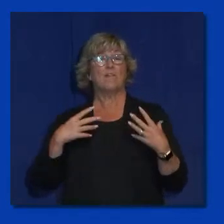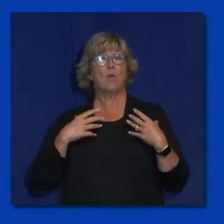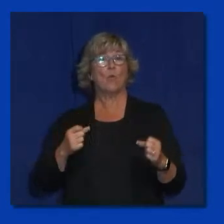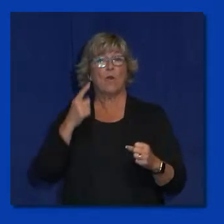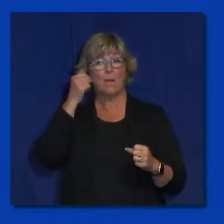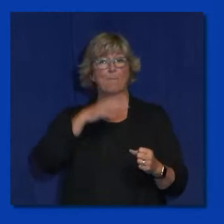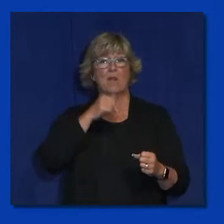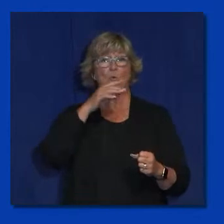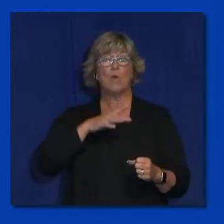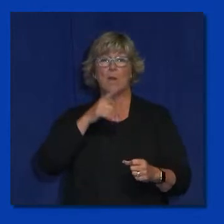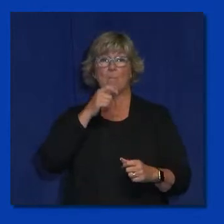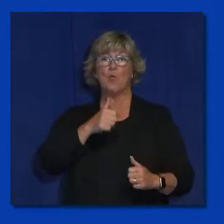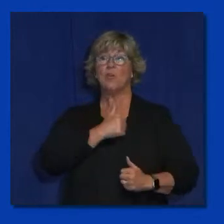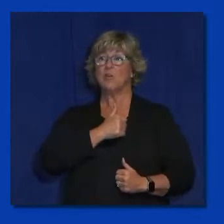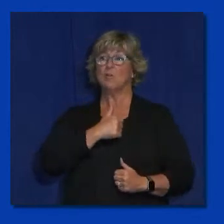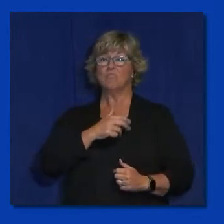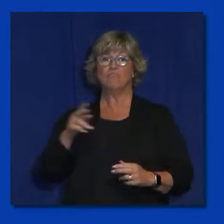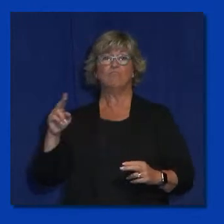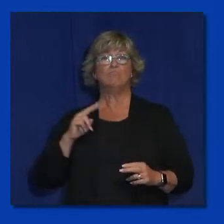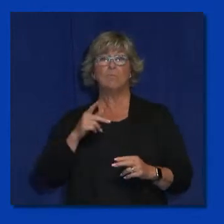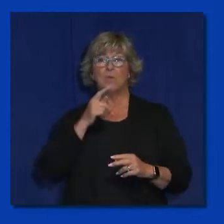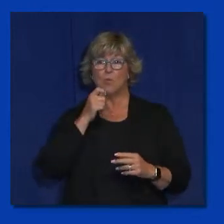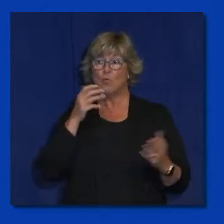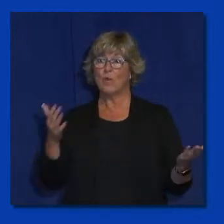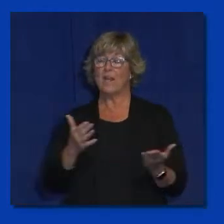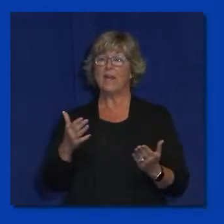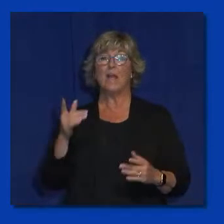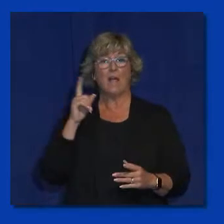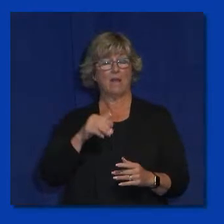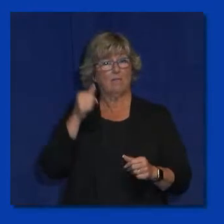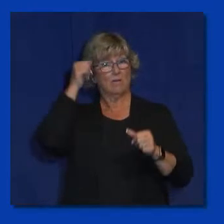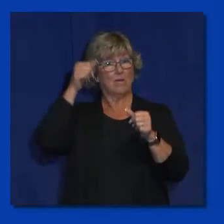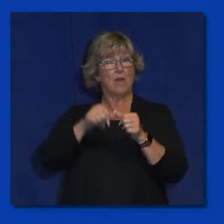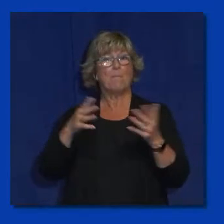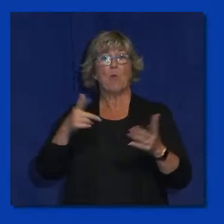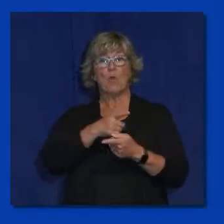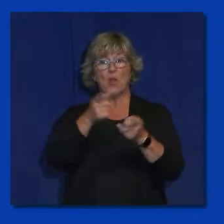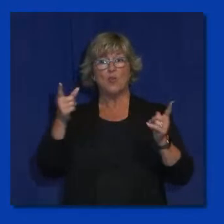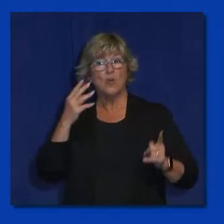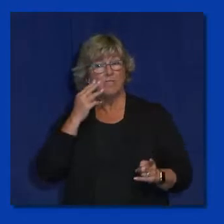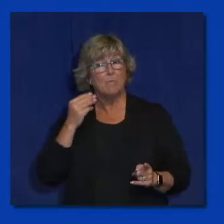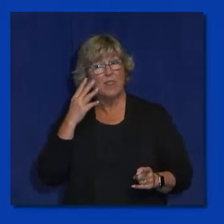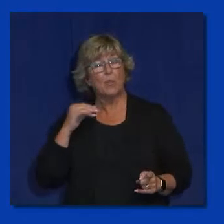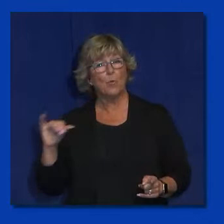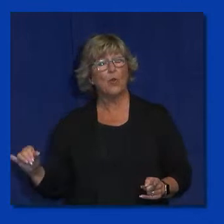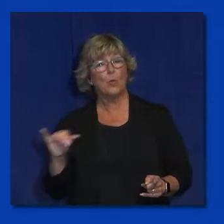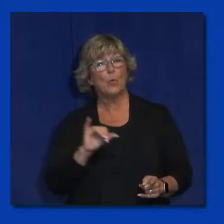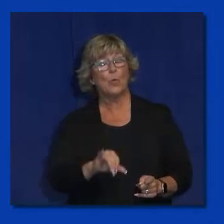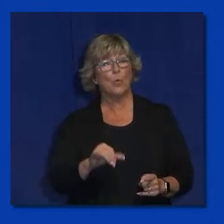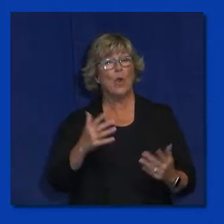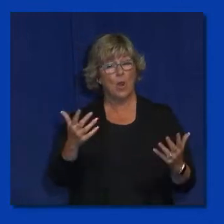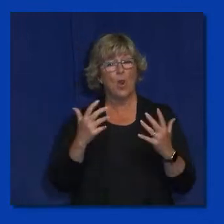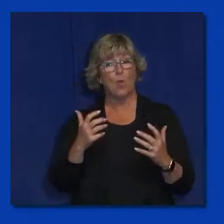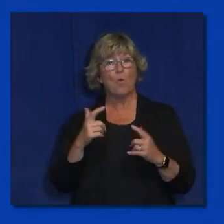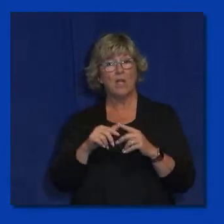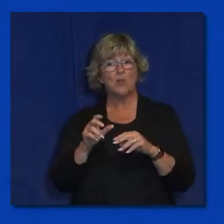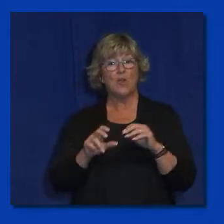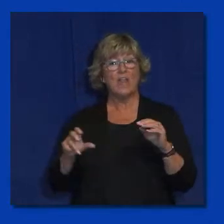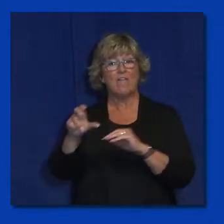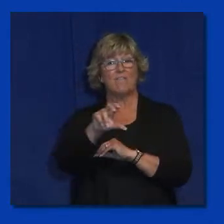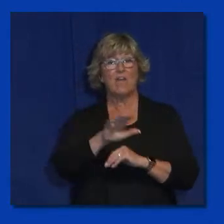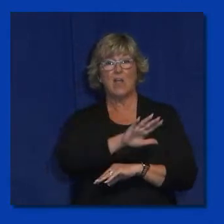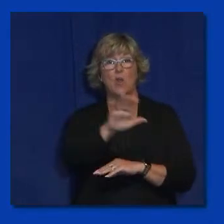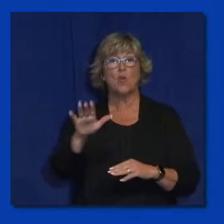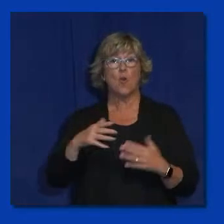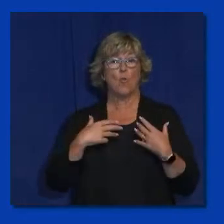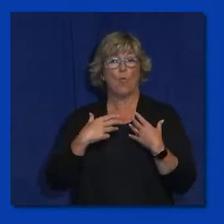men and women in uniform, many that are here today. We have to be mindful of what you've been through as well. And we want to invest in